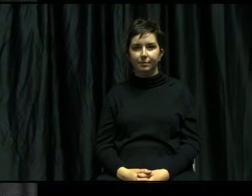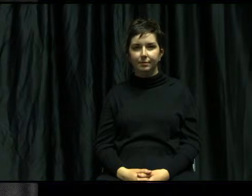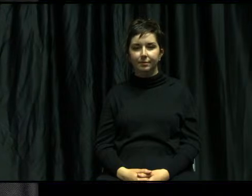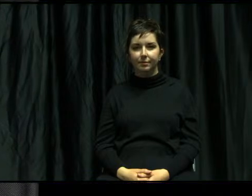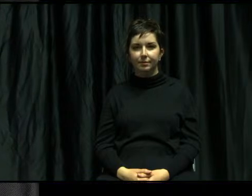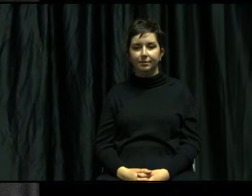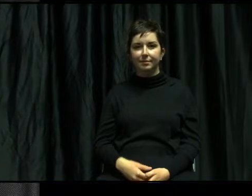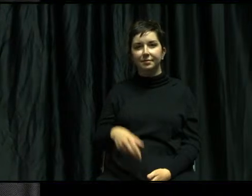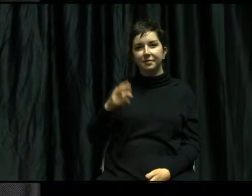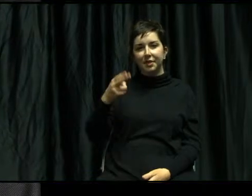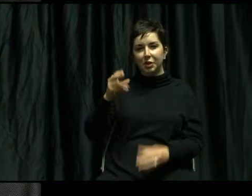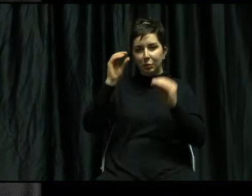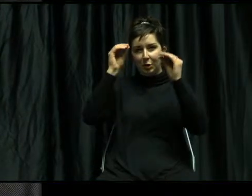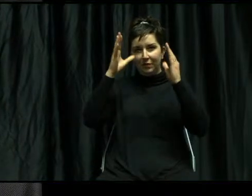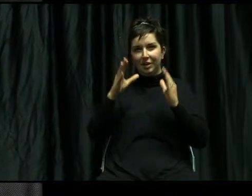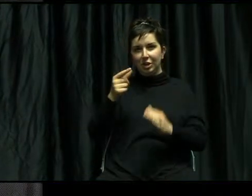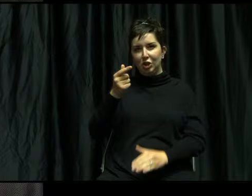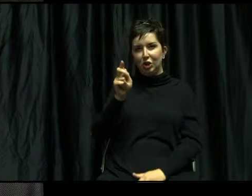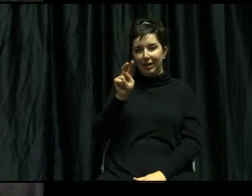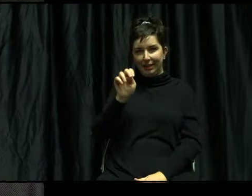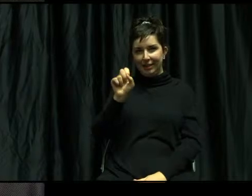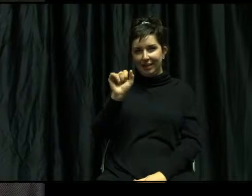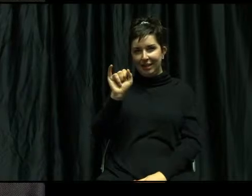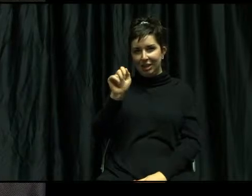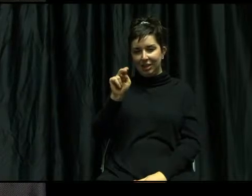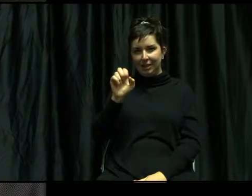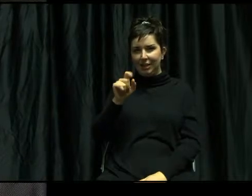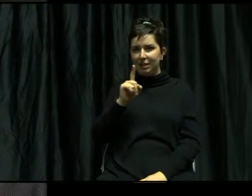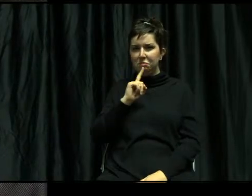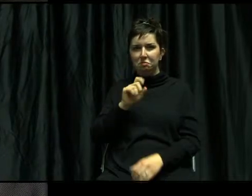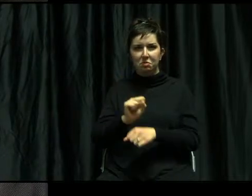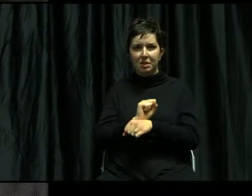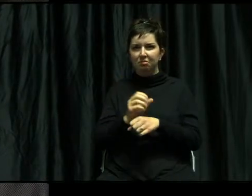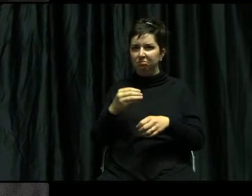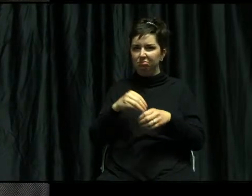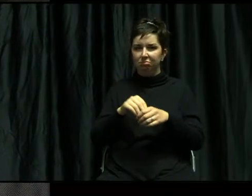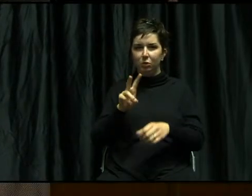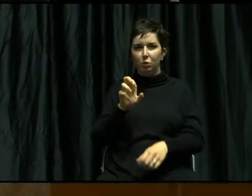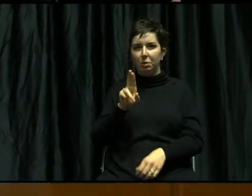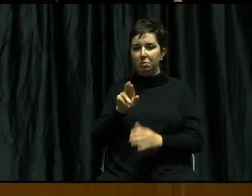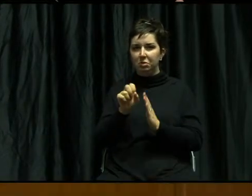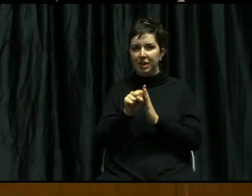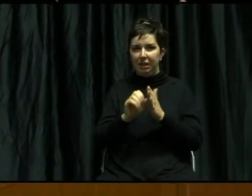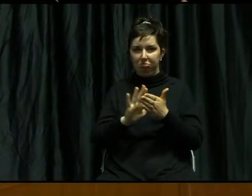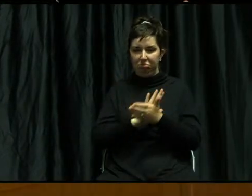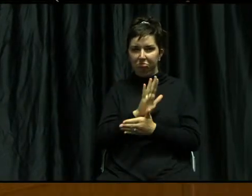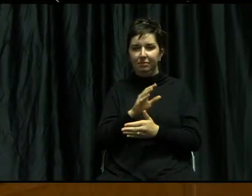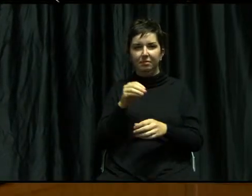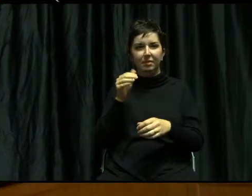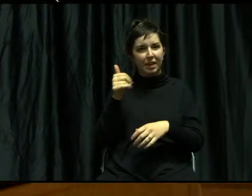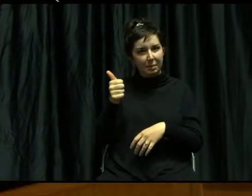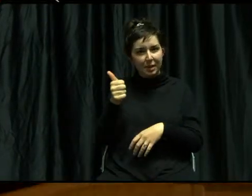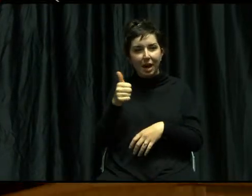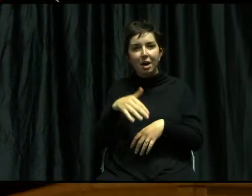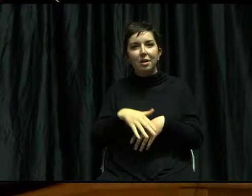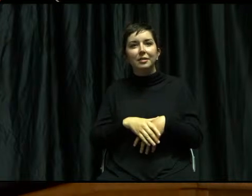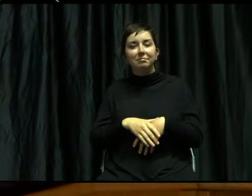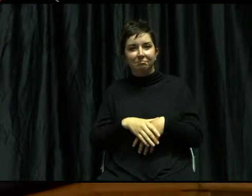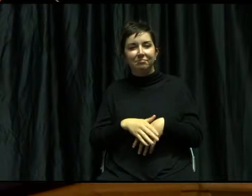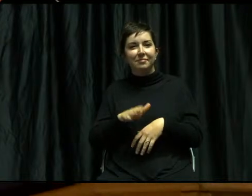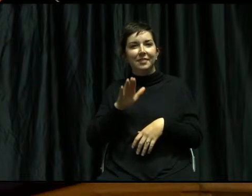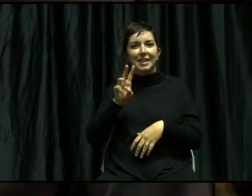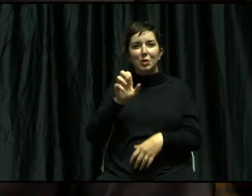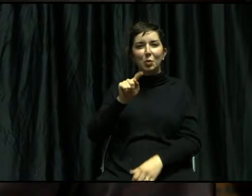History professor Gene Sessions has become a legendary part of Weber State University himself, captivating students with his wit